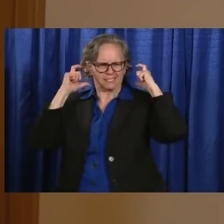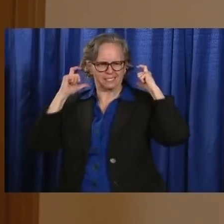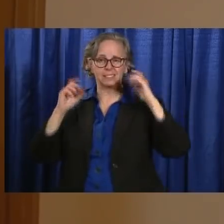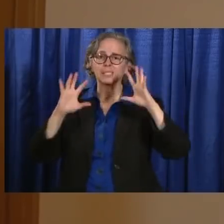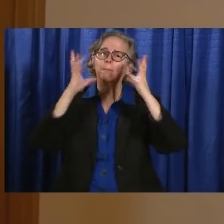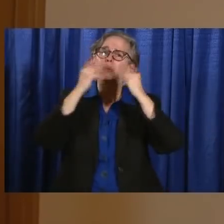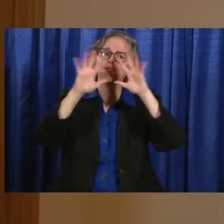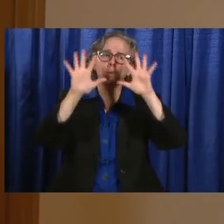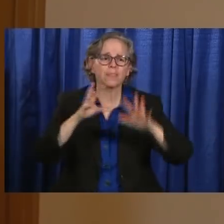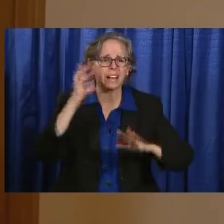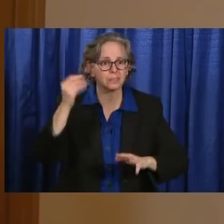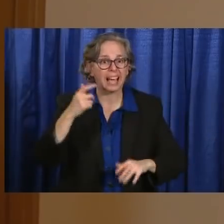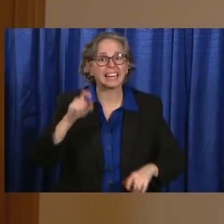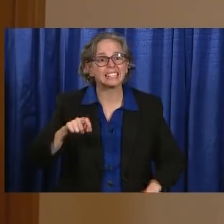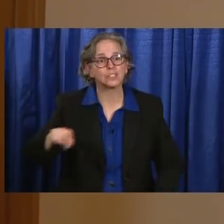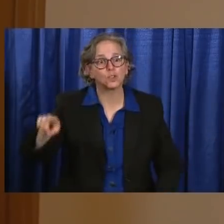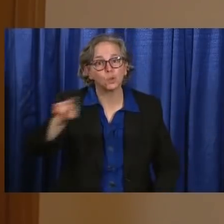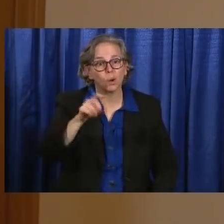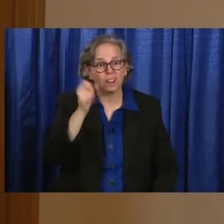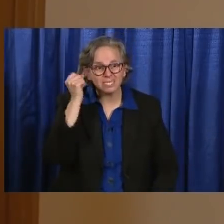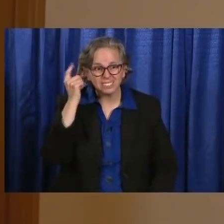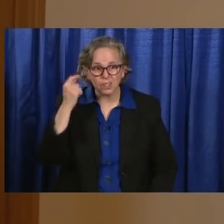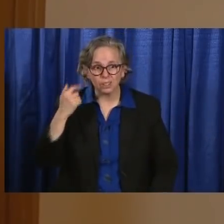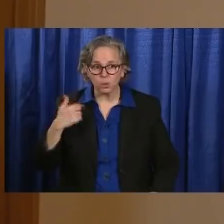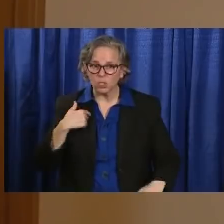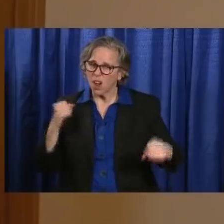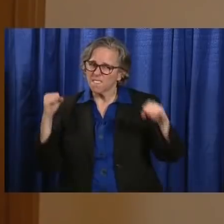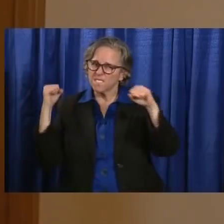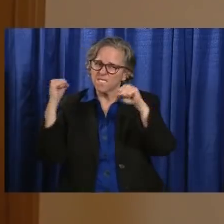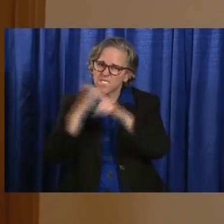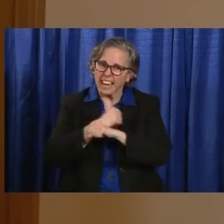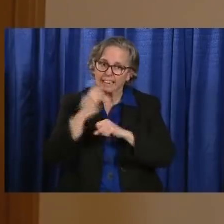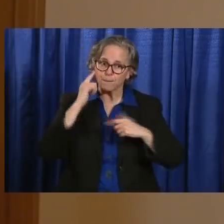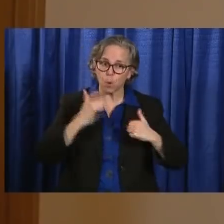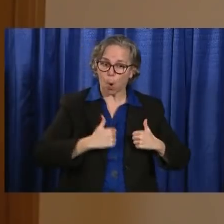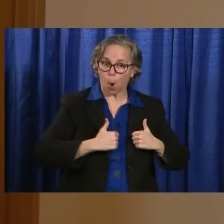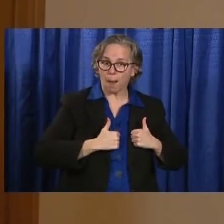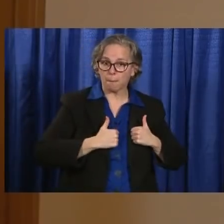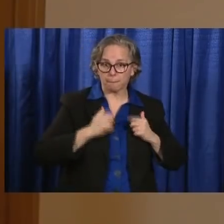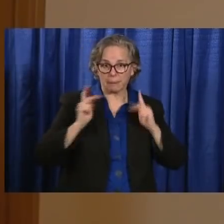we are fighting for lives right now trying to procure stuff like this.